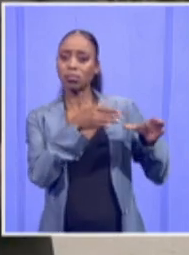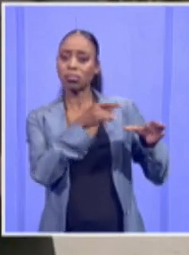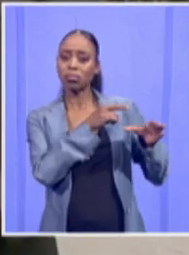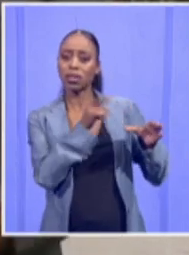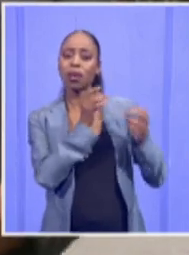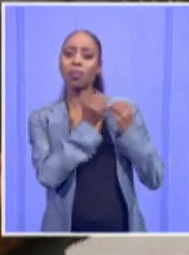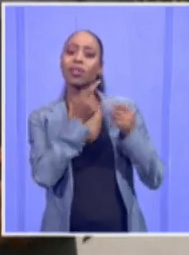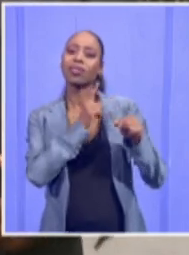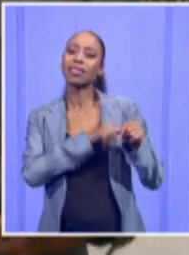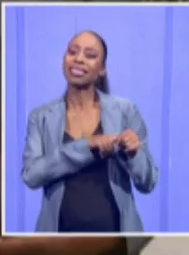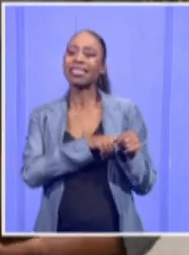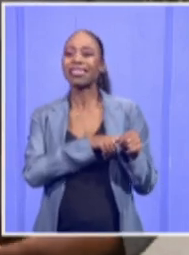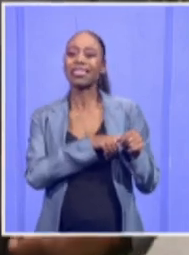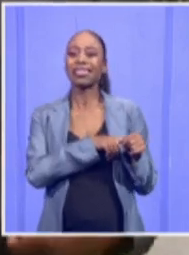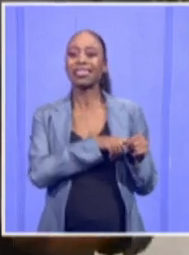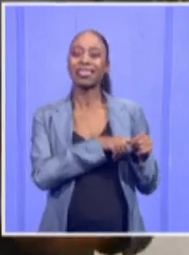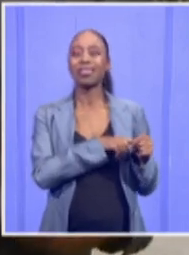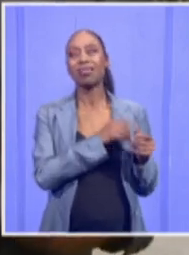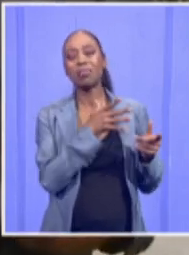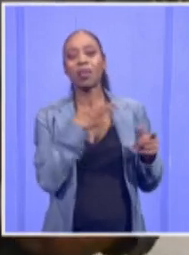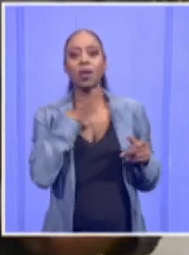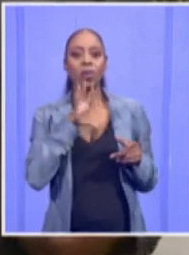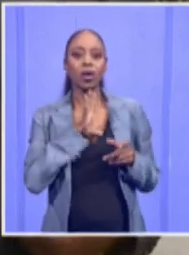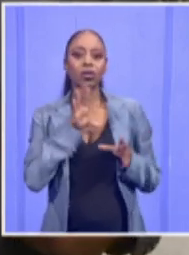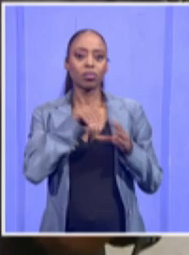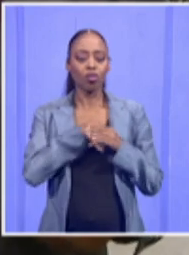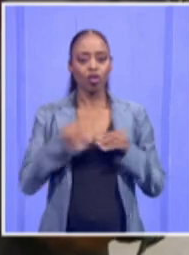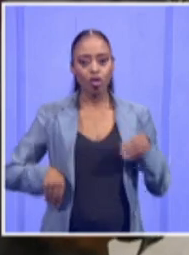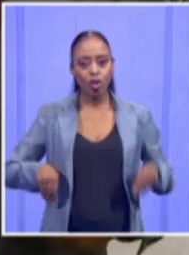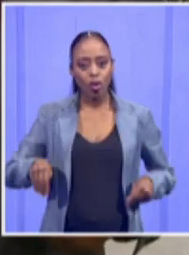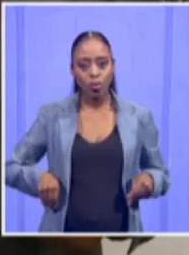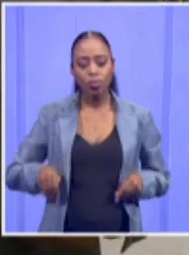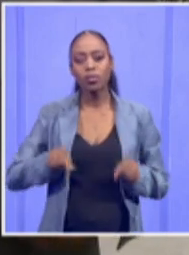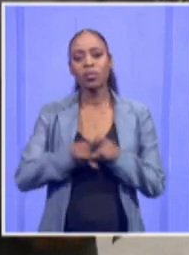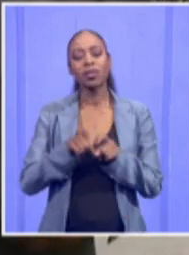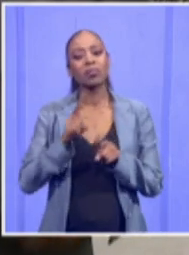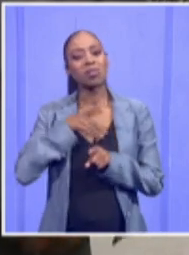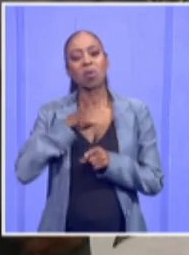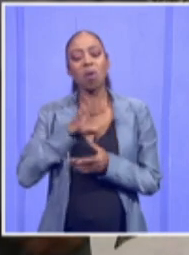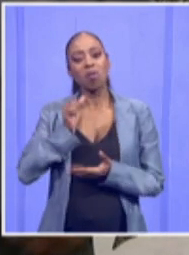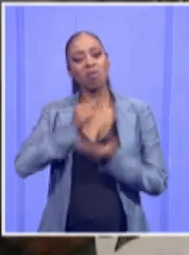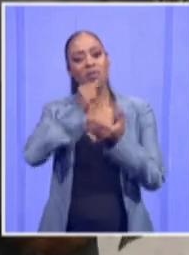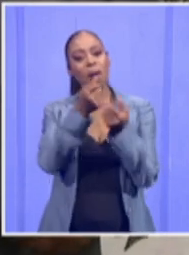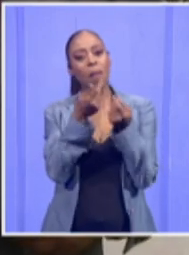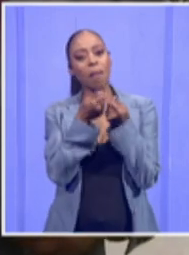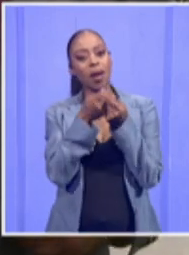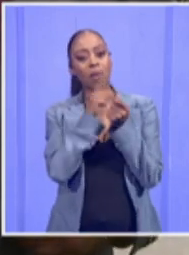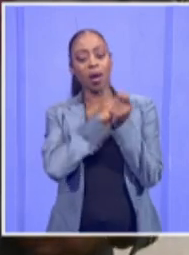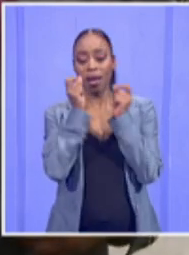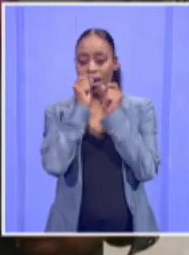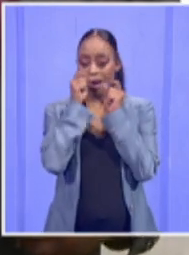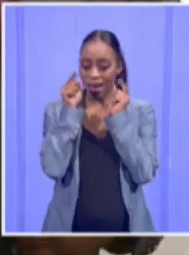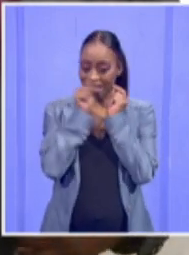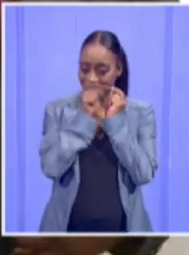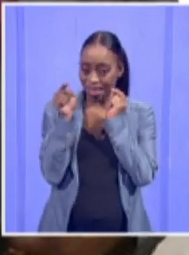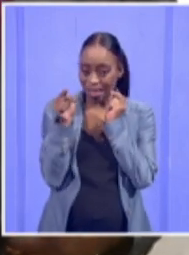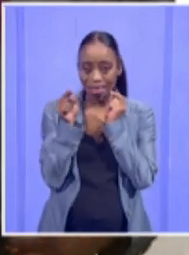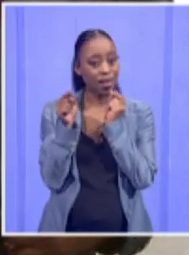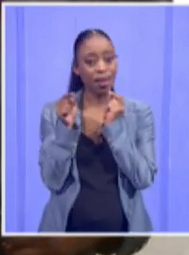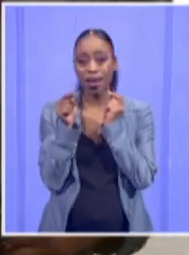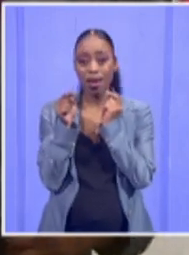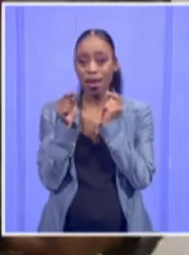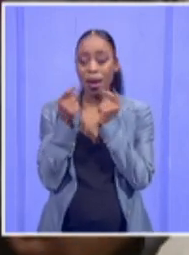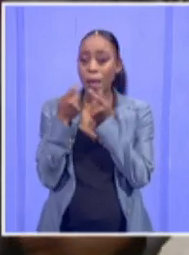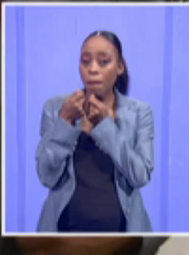often shy away from elements of corruption. They don't invest money where they know that there's no guaranteed or there's